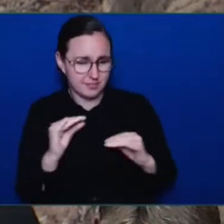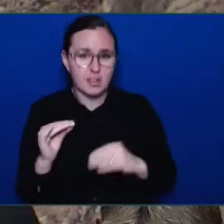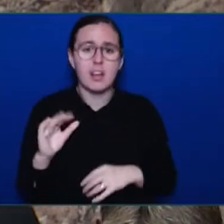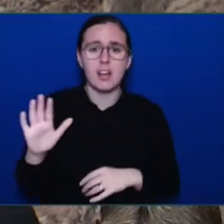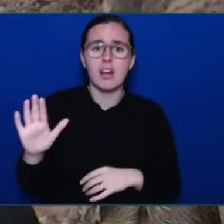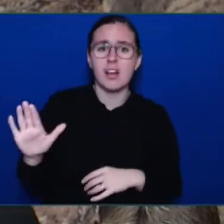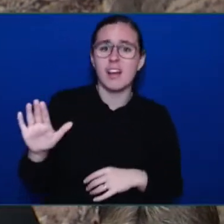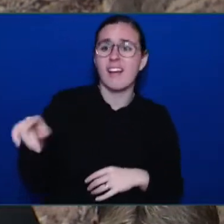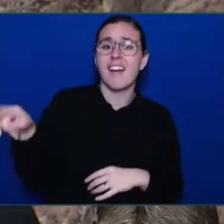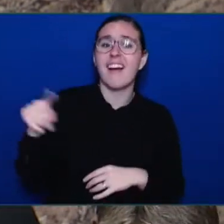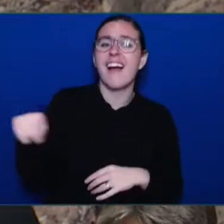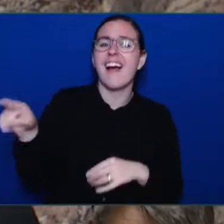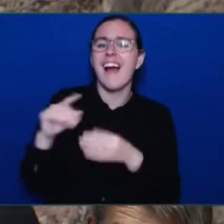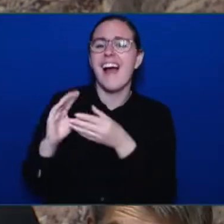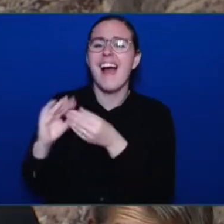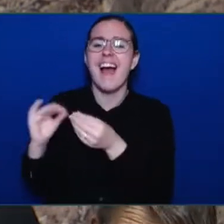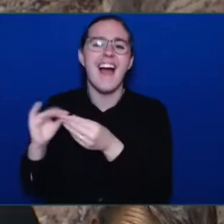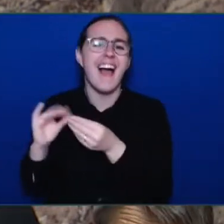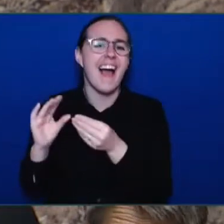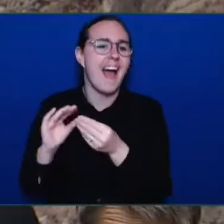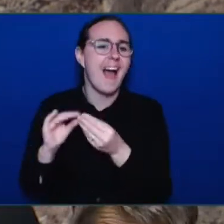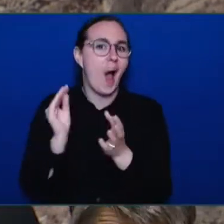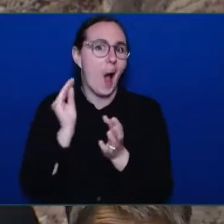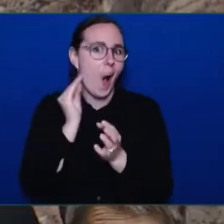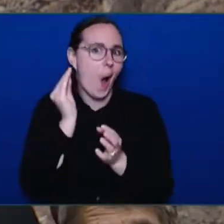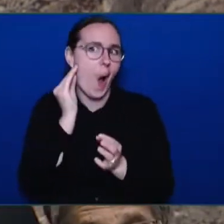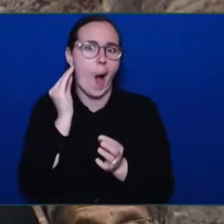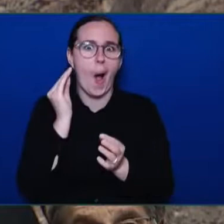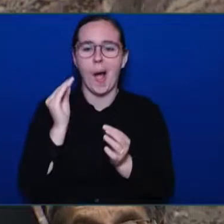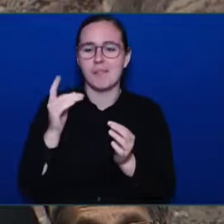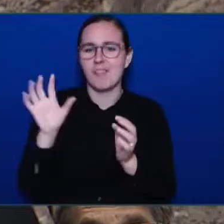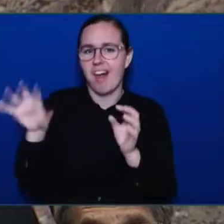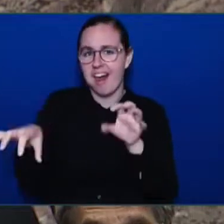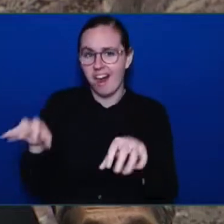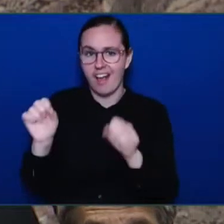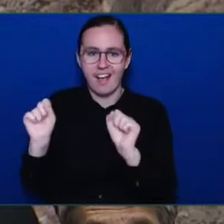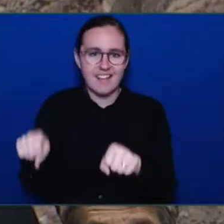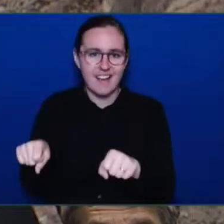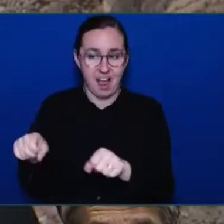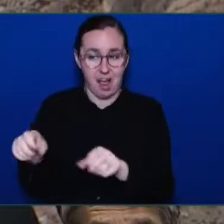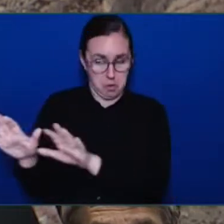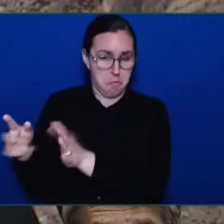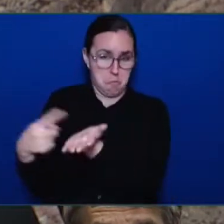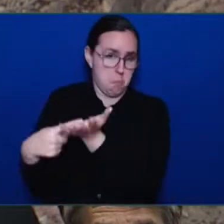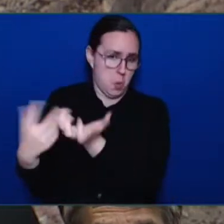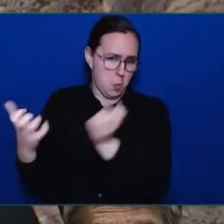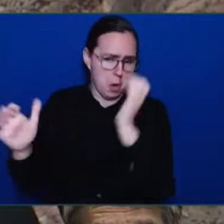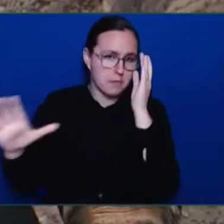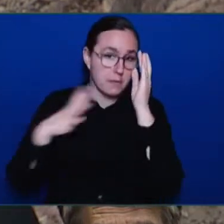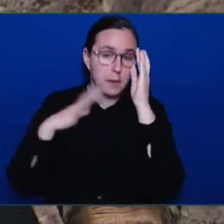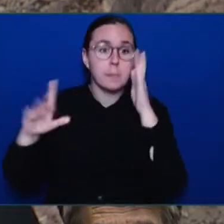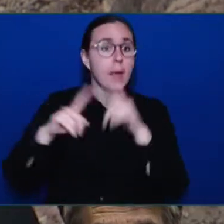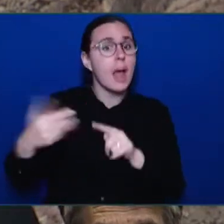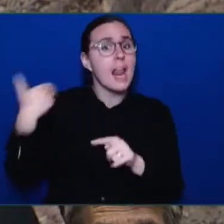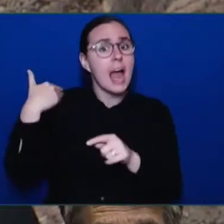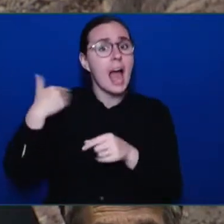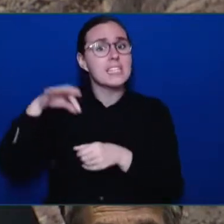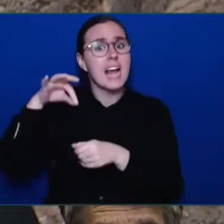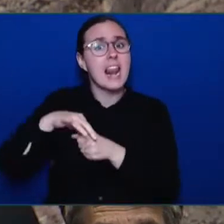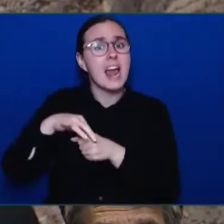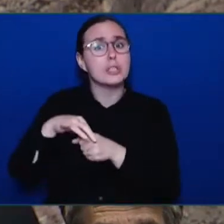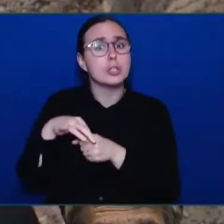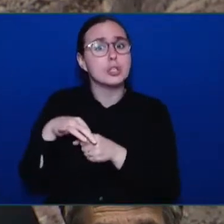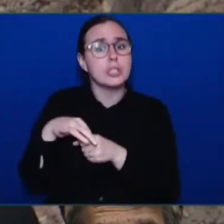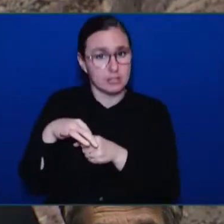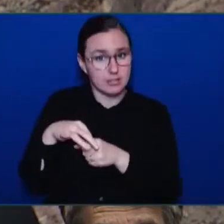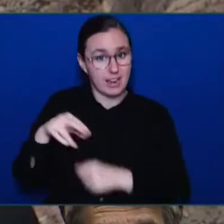like. But since the last election alone, the NDP have profited by over $8 million in their own